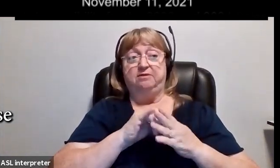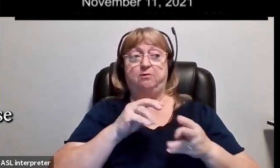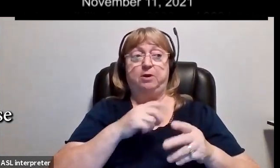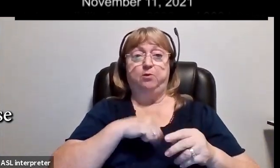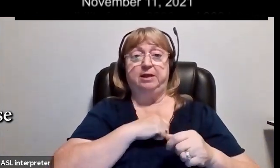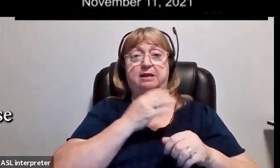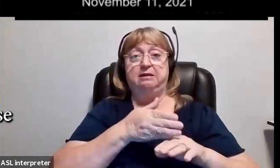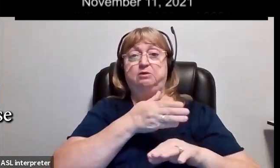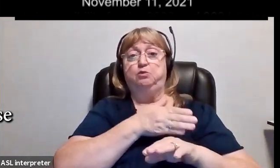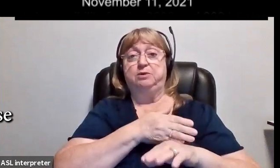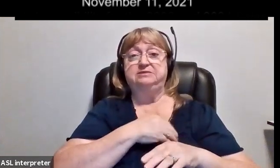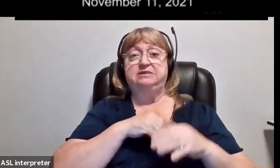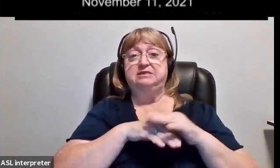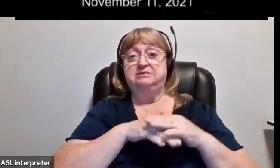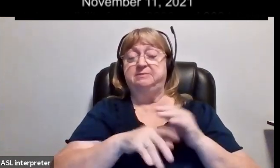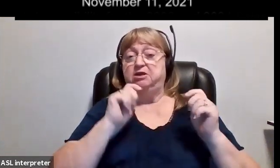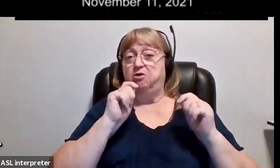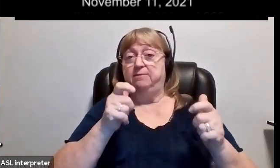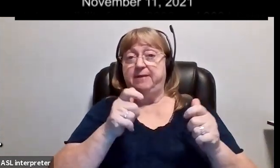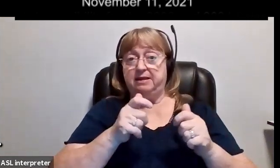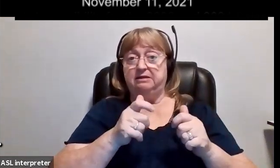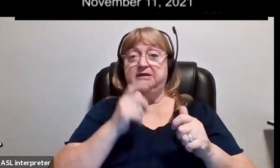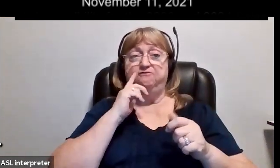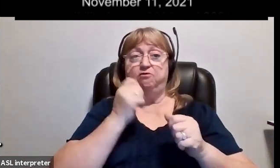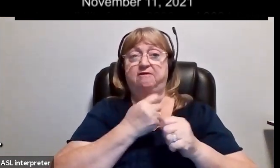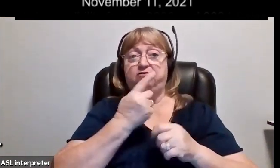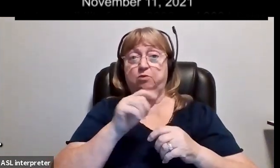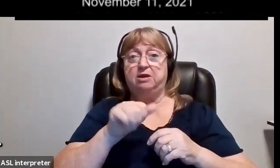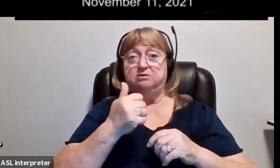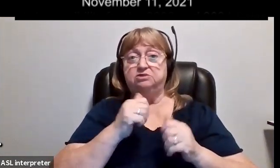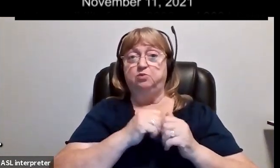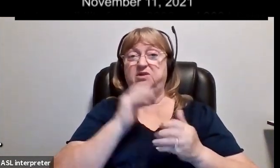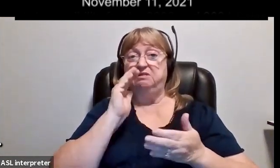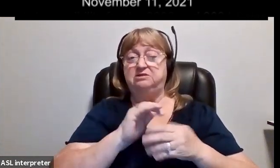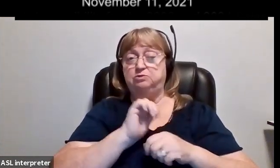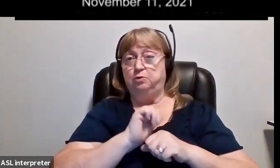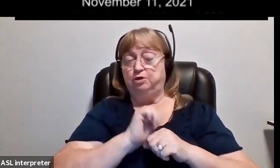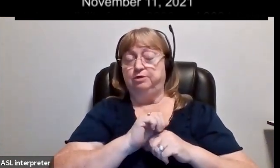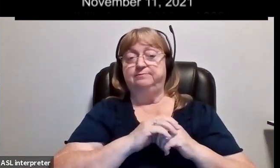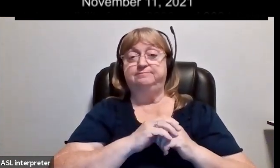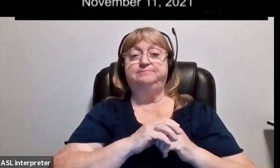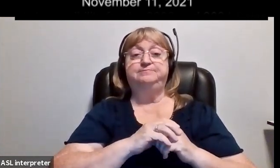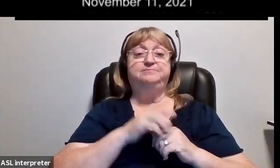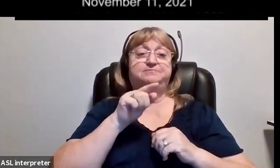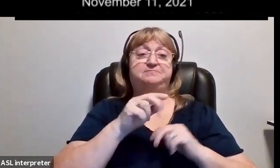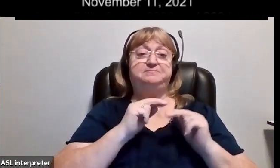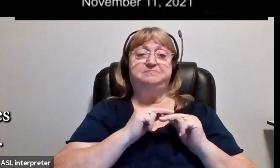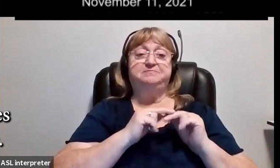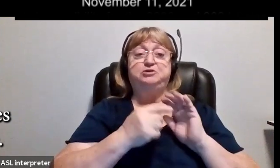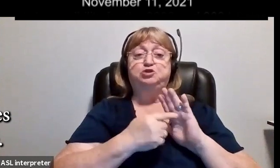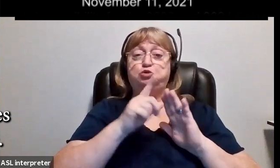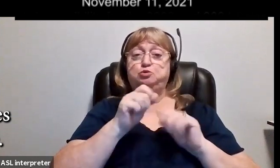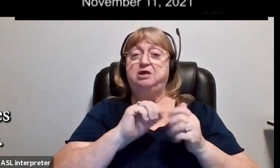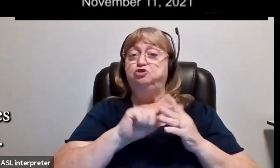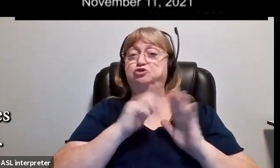increase accessibility automatically for everyone else with less work. So this slide shows that you can start from scratch. So